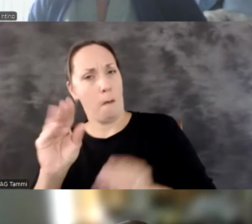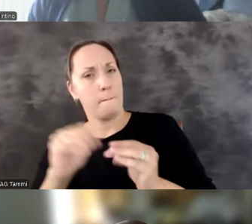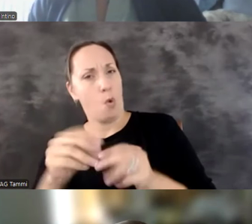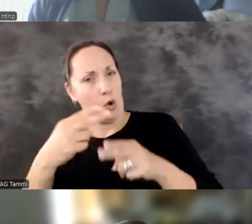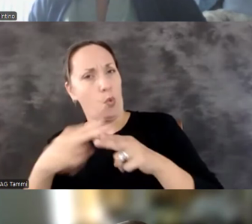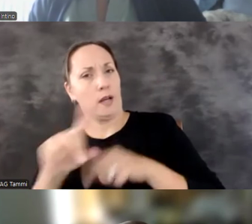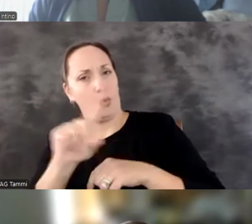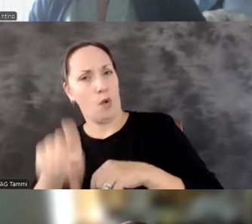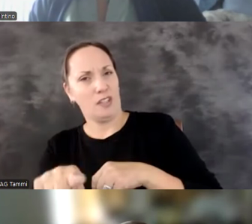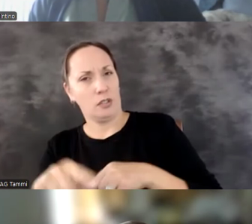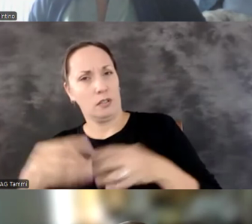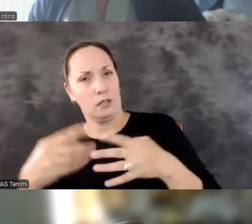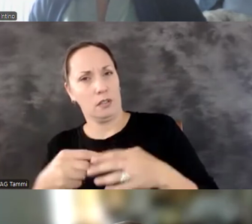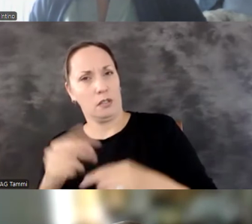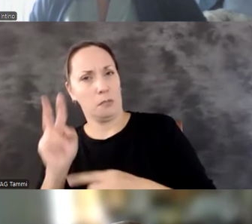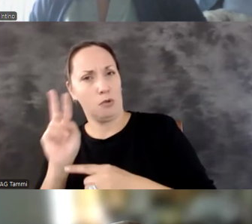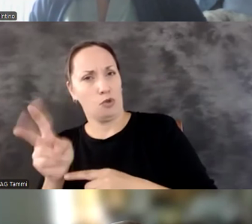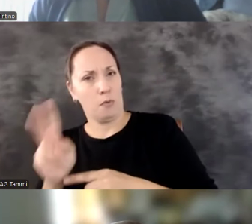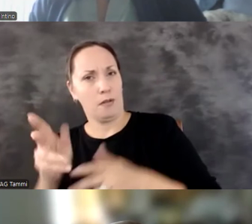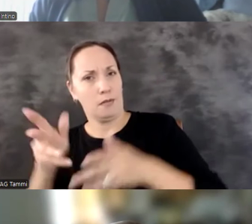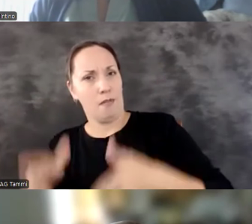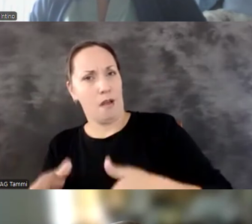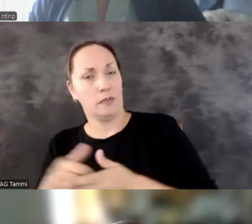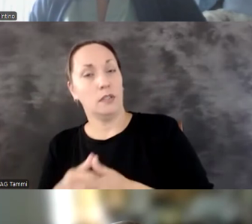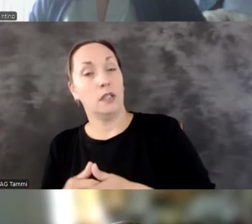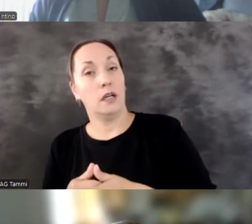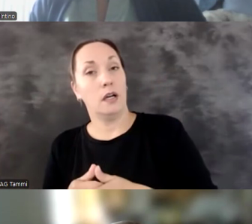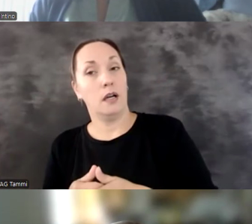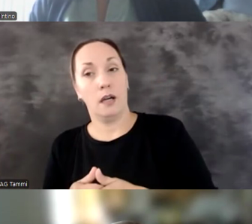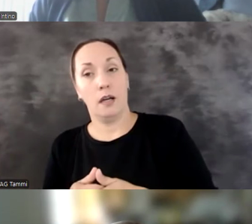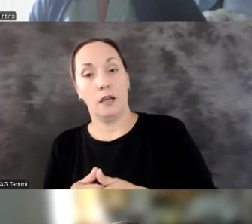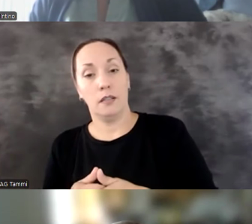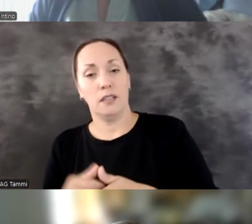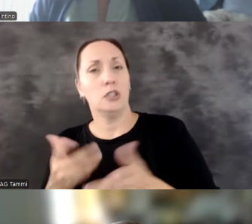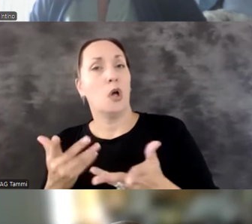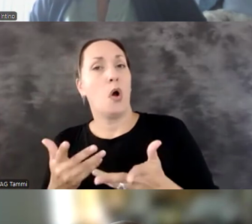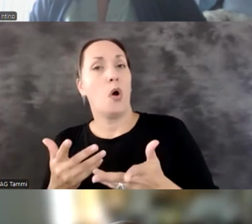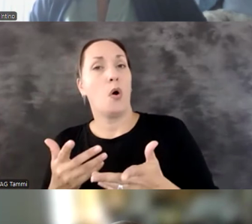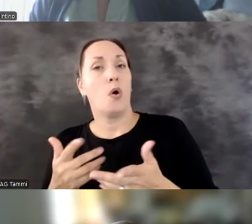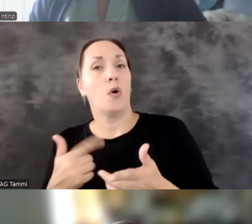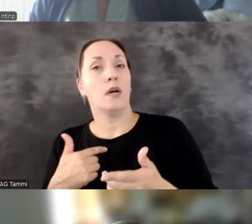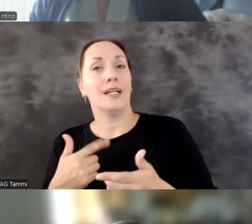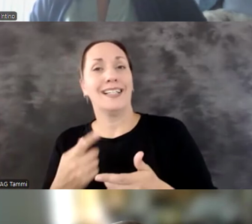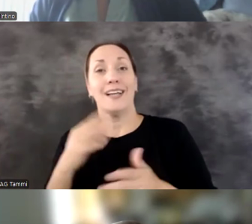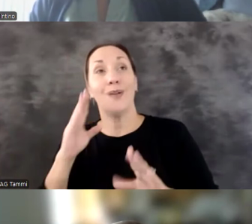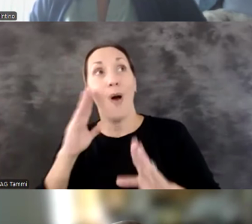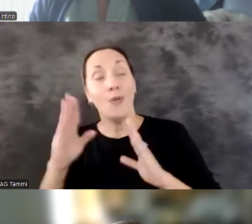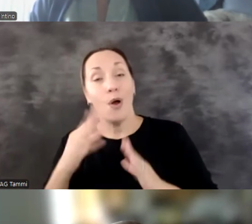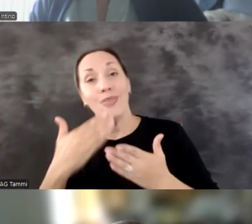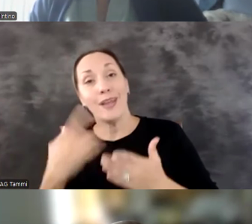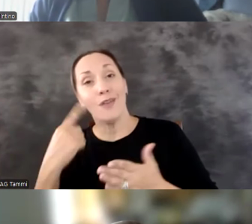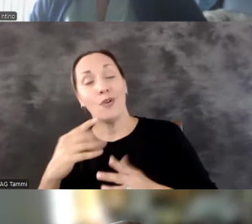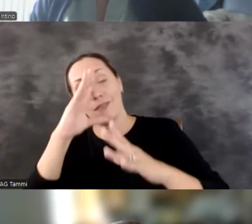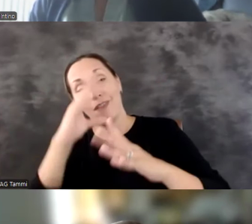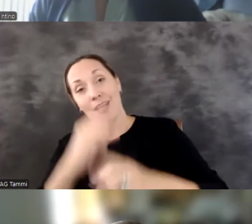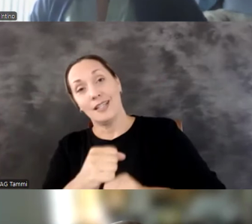question. There's about 2 minutes left. So quickly, hello and thank you for this fascinating